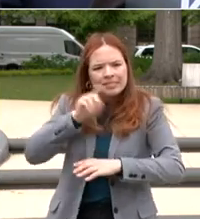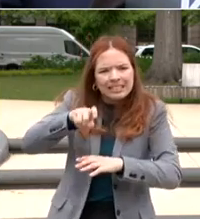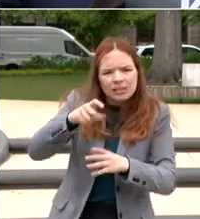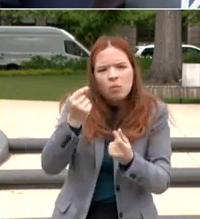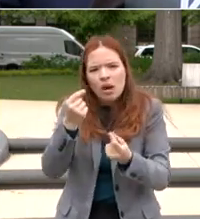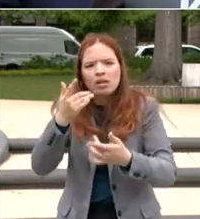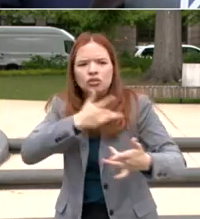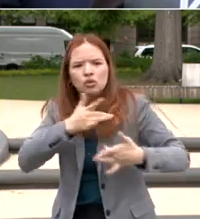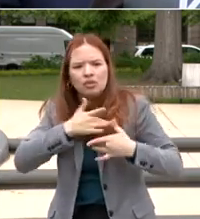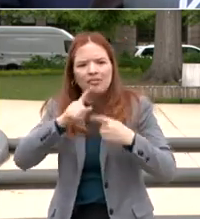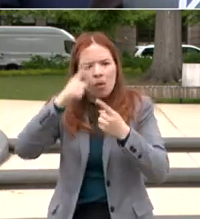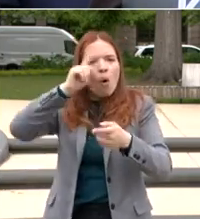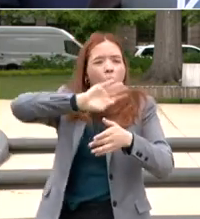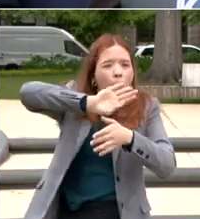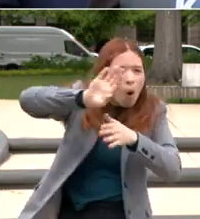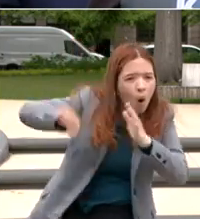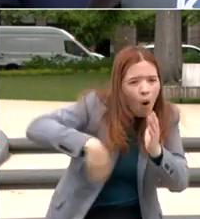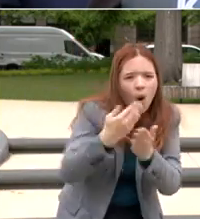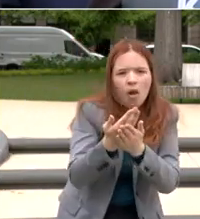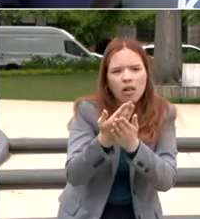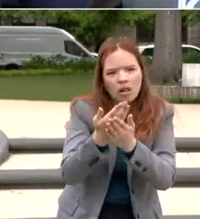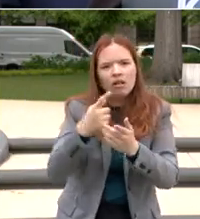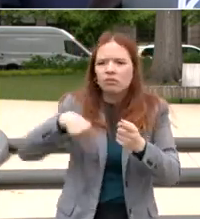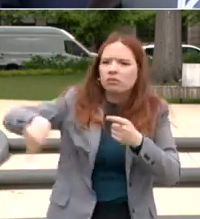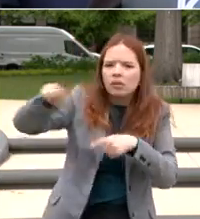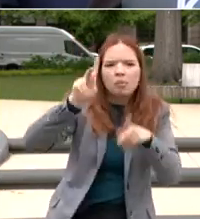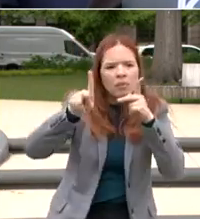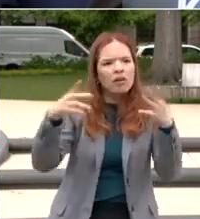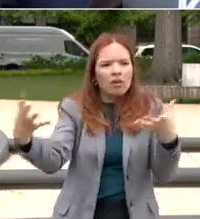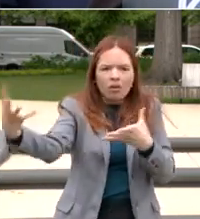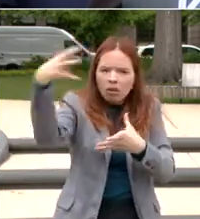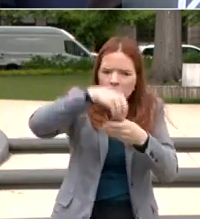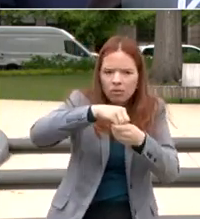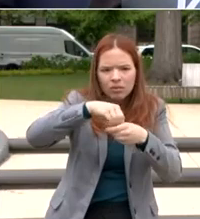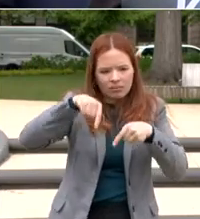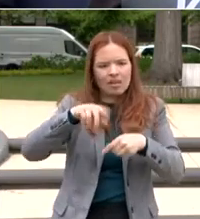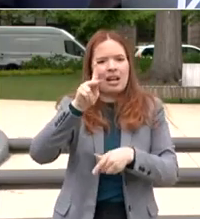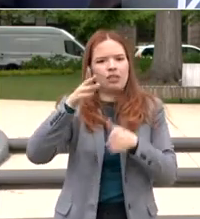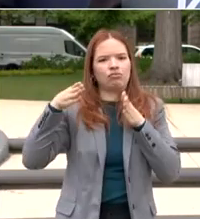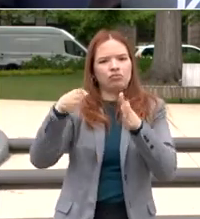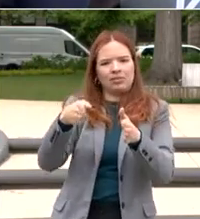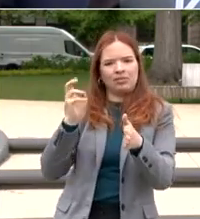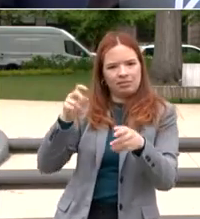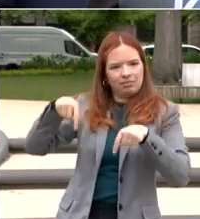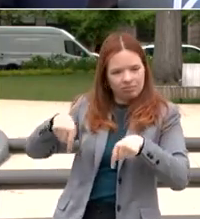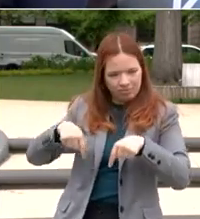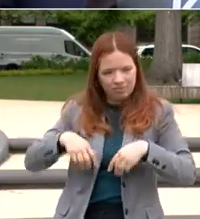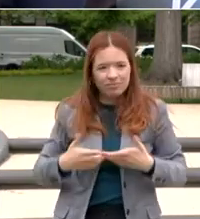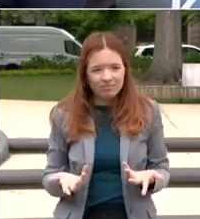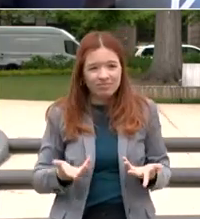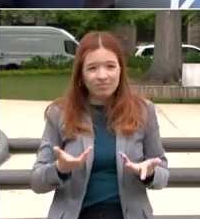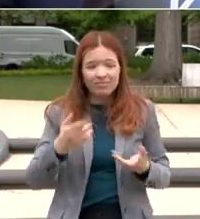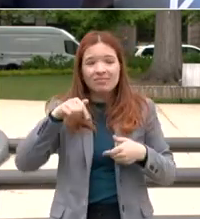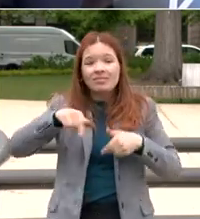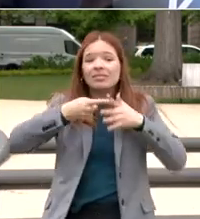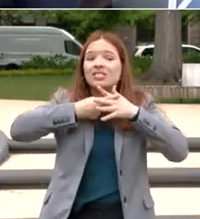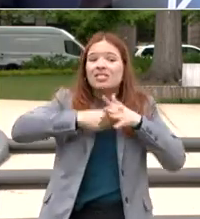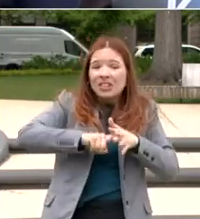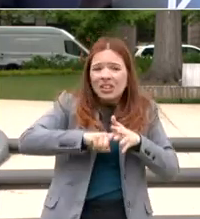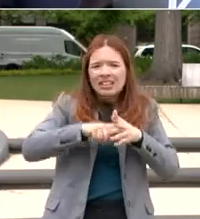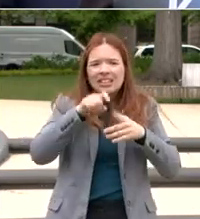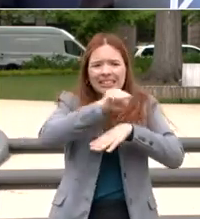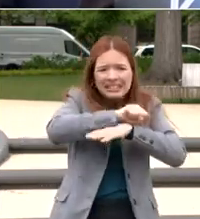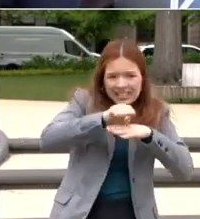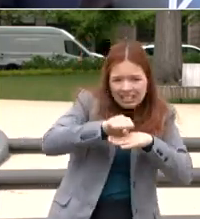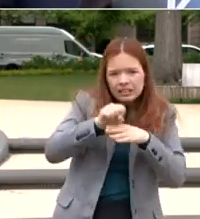who frequent K Street. And now that we're in the stages of design, and as we prepare this project for construction,